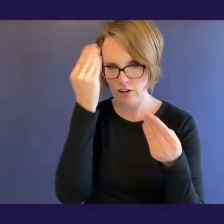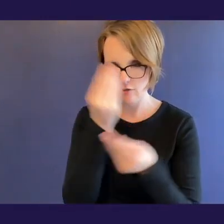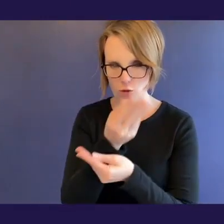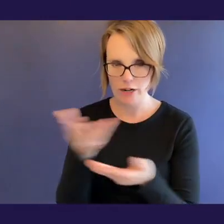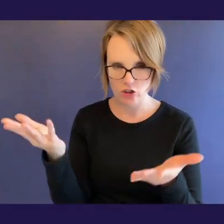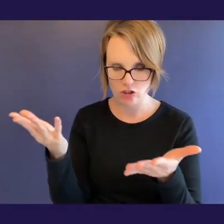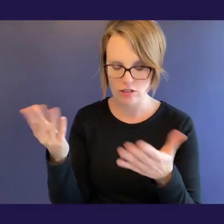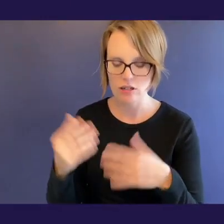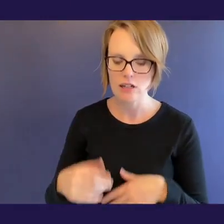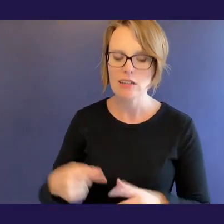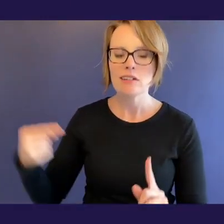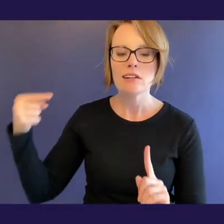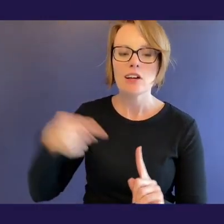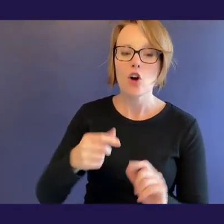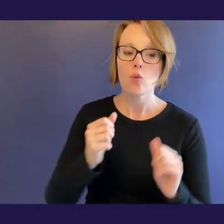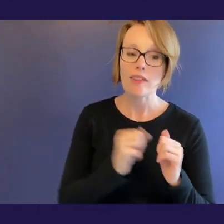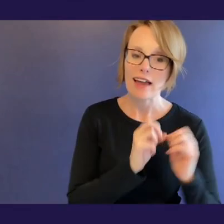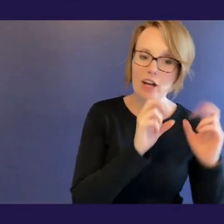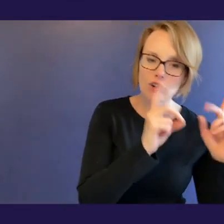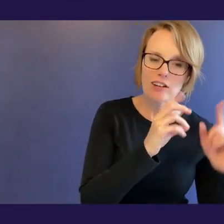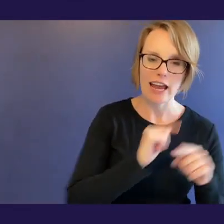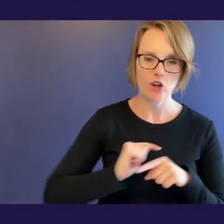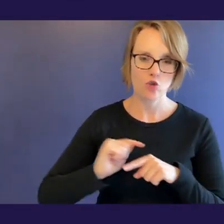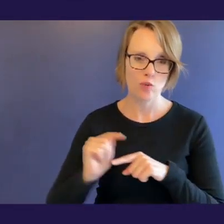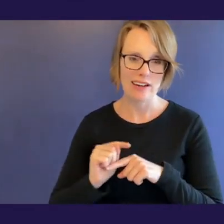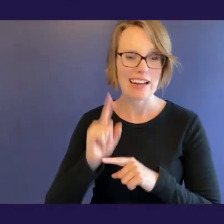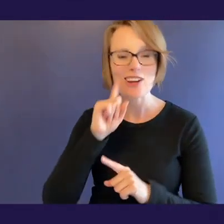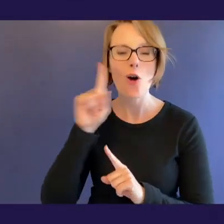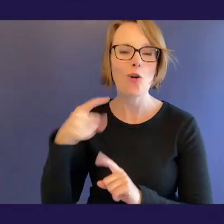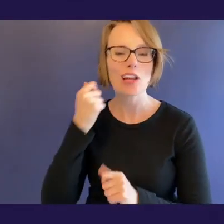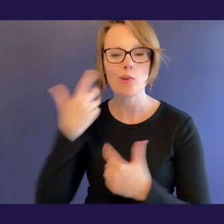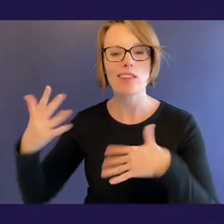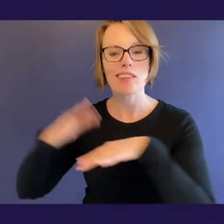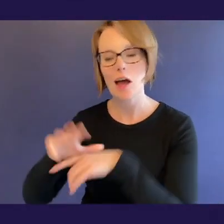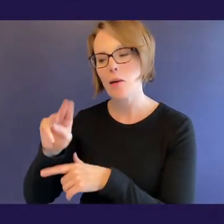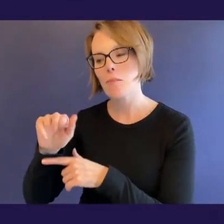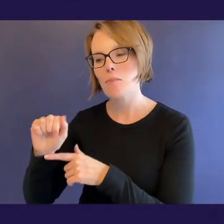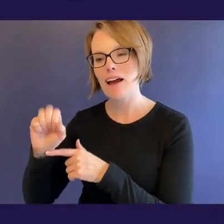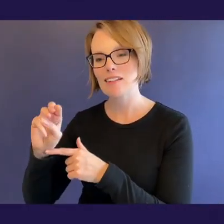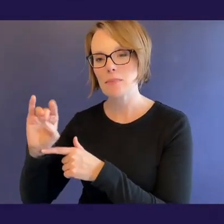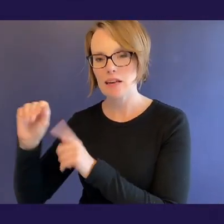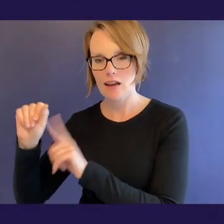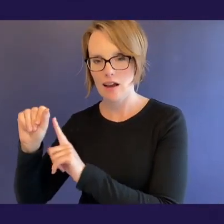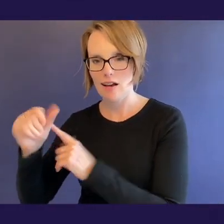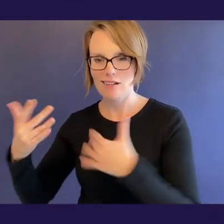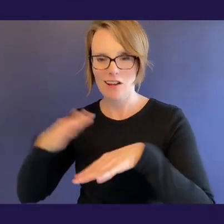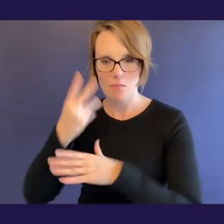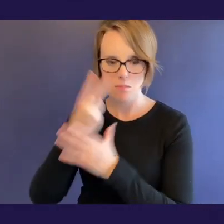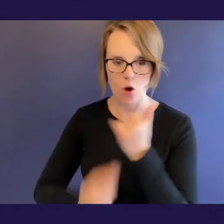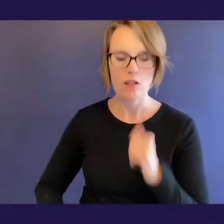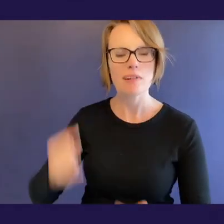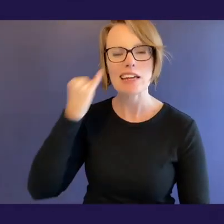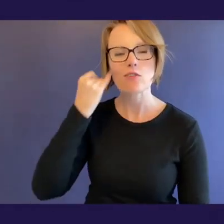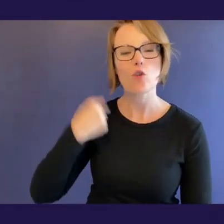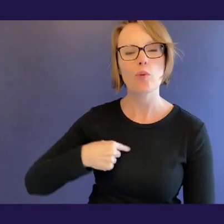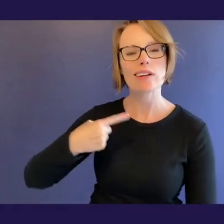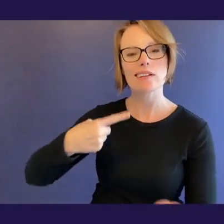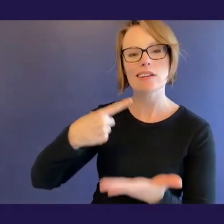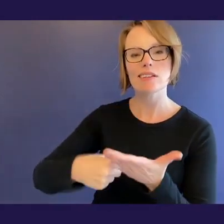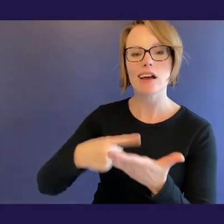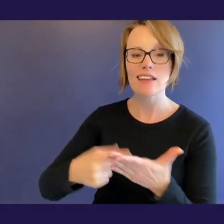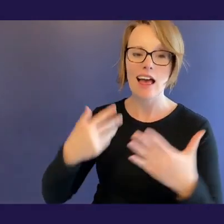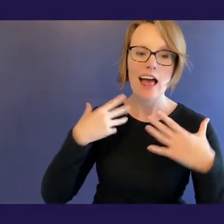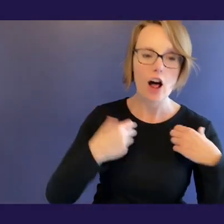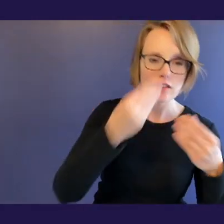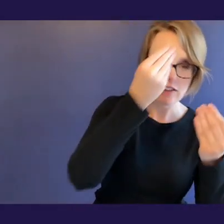training, even in a mass media combination, but health behavior and the decision to accept that information, to integrate it